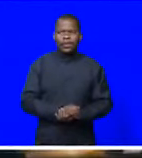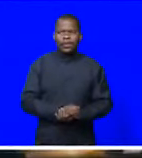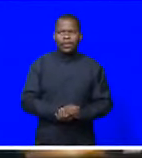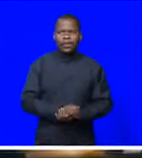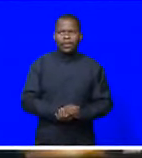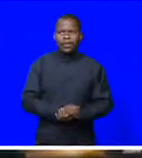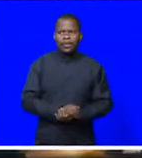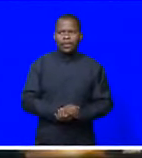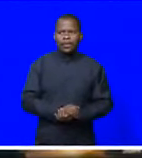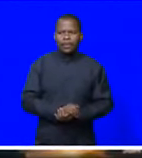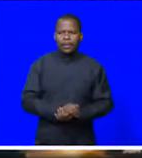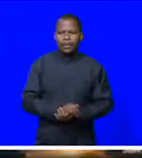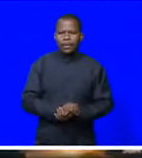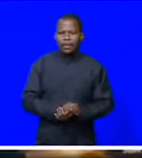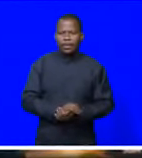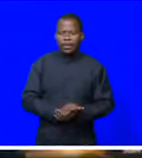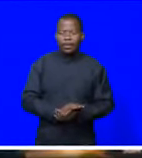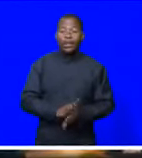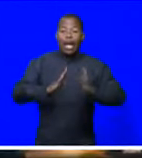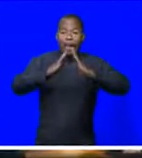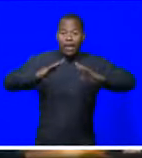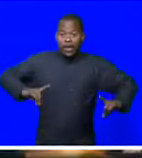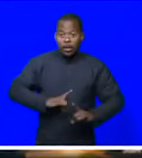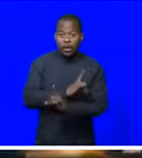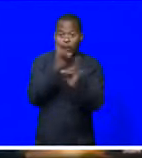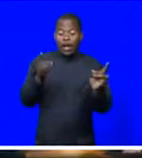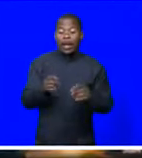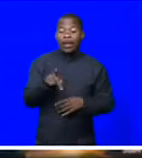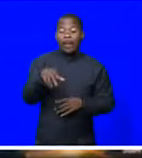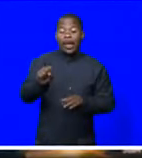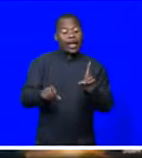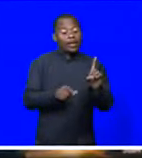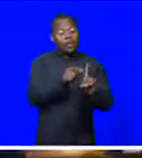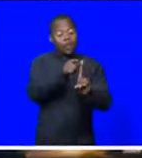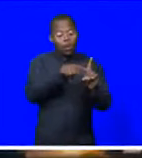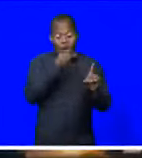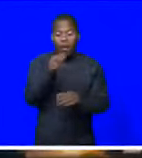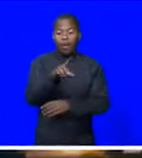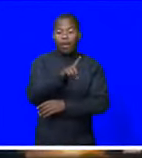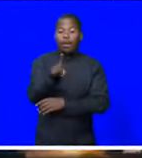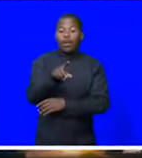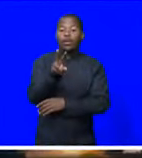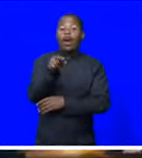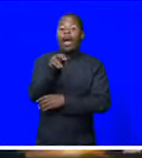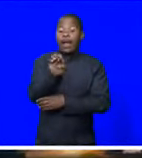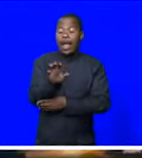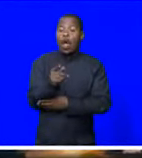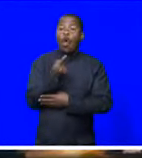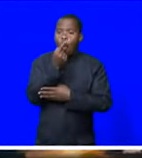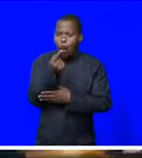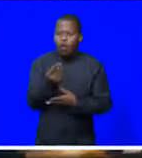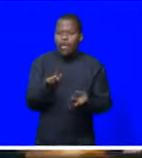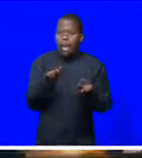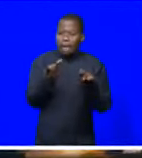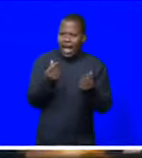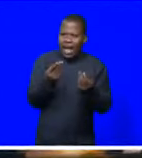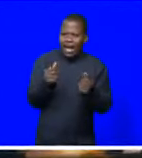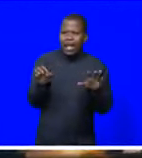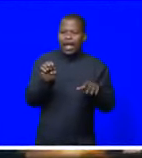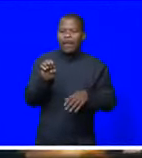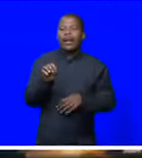Mbabane. The Principal Secretary in the Ministry of Health, Dr. Simon Zwane, says the ministry is failing to recover